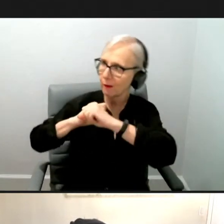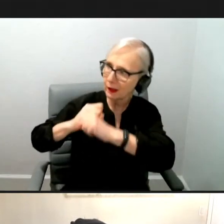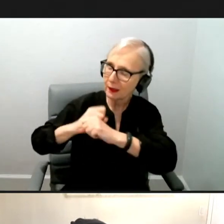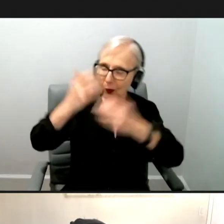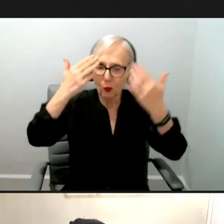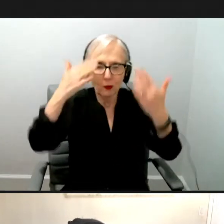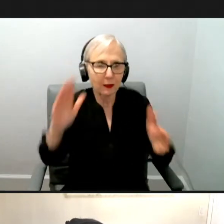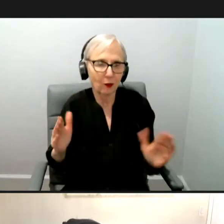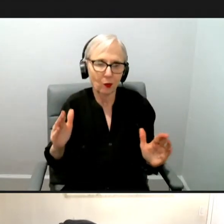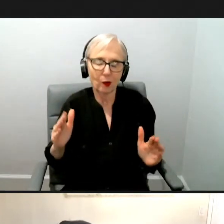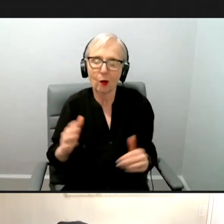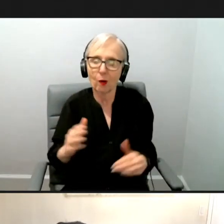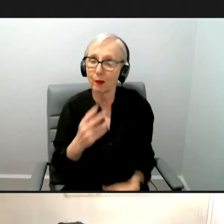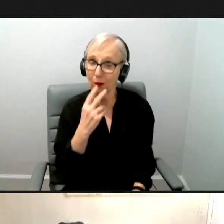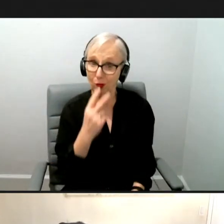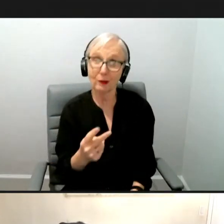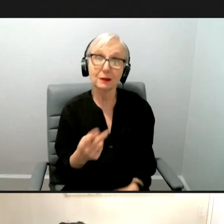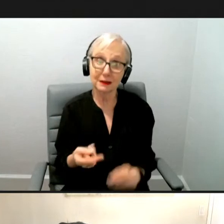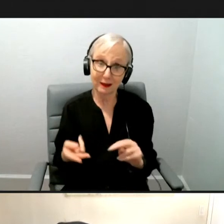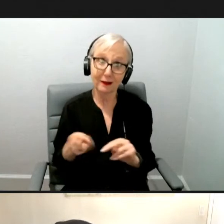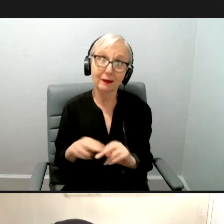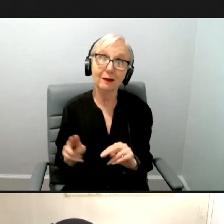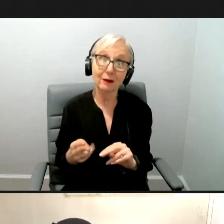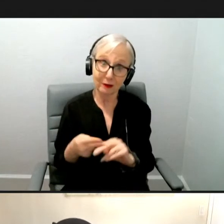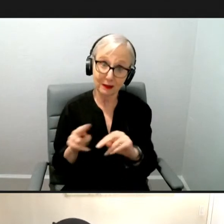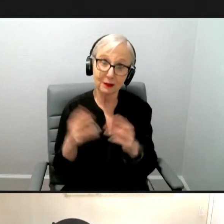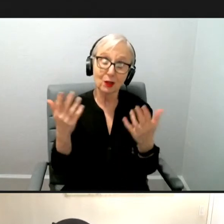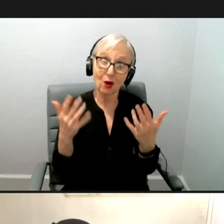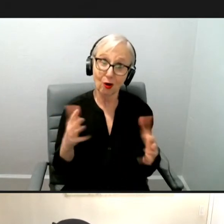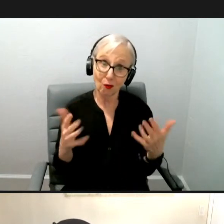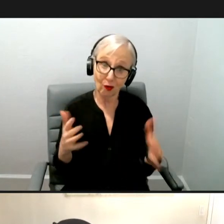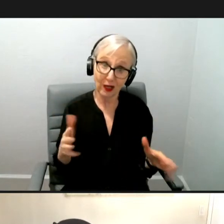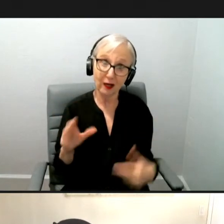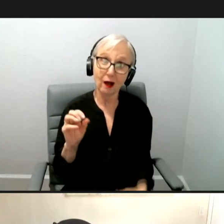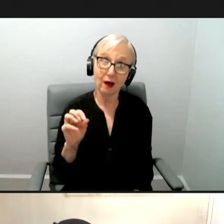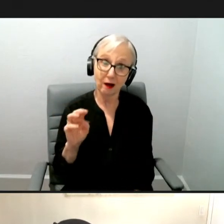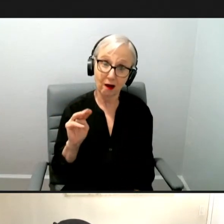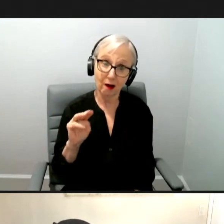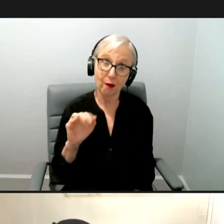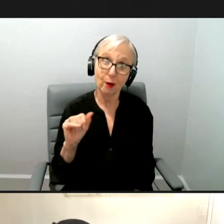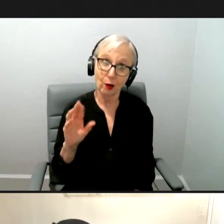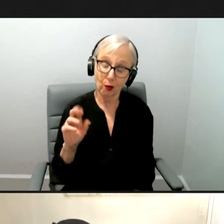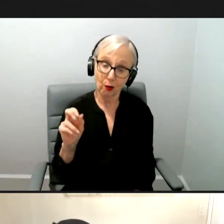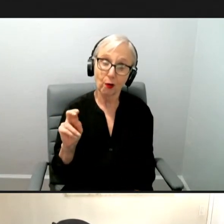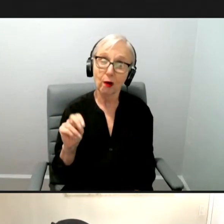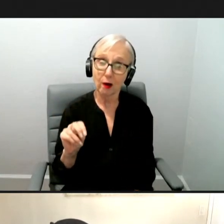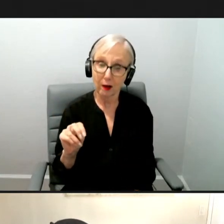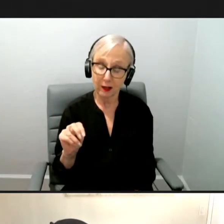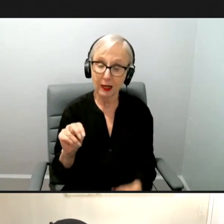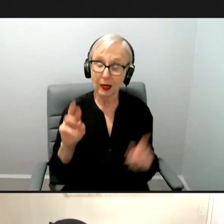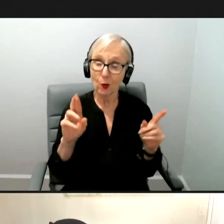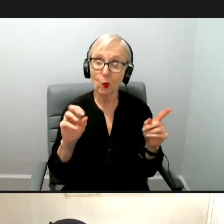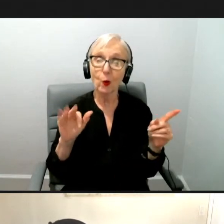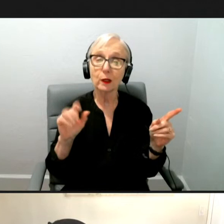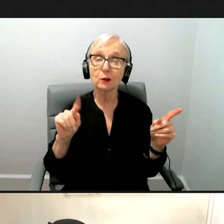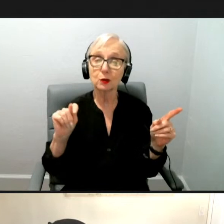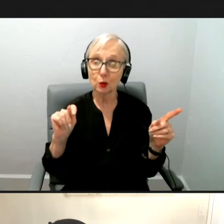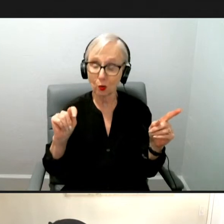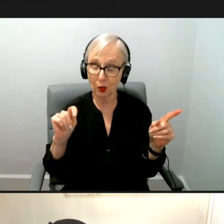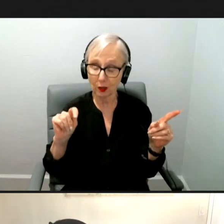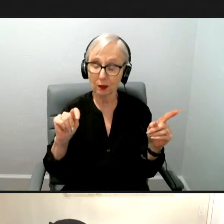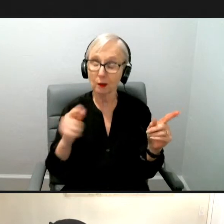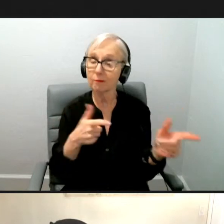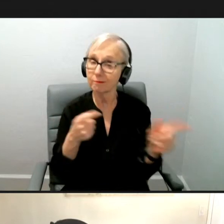rapid increases in cases already in the state. As I mentioned, some of our mountain resort communities are seeing that pretty rapid